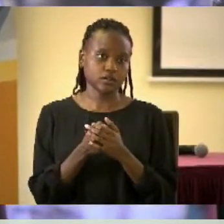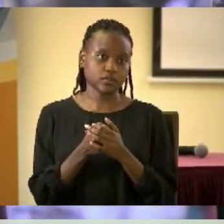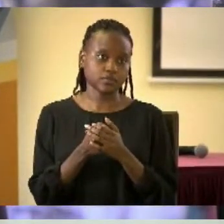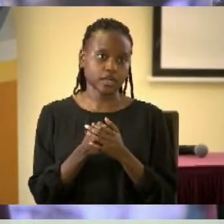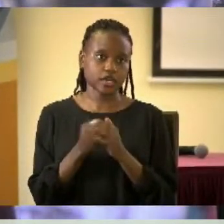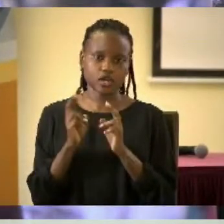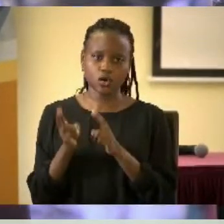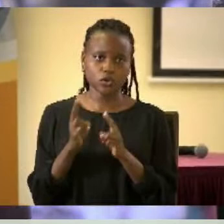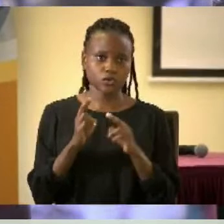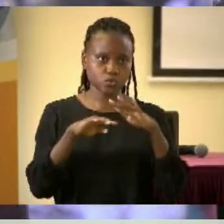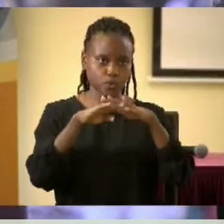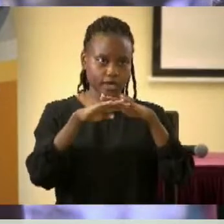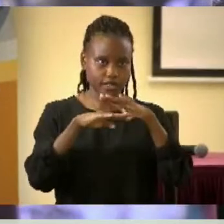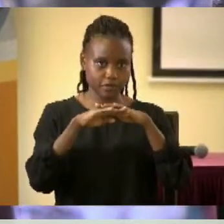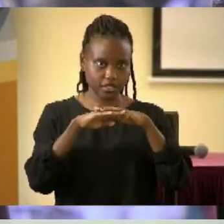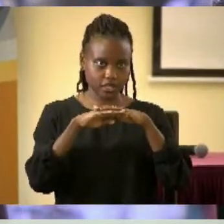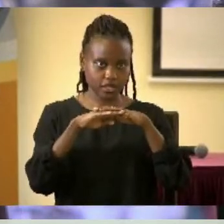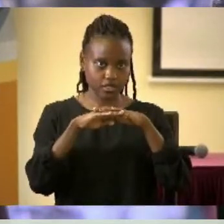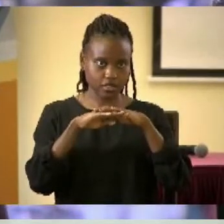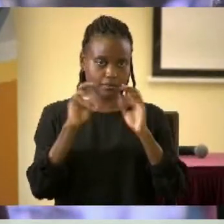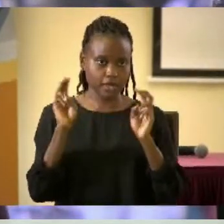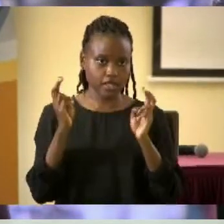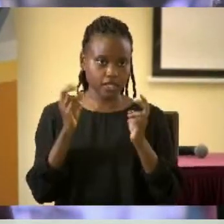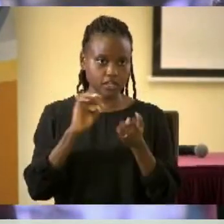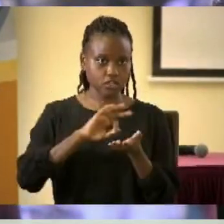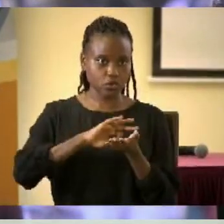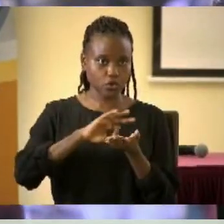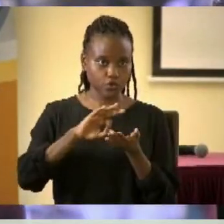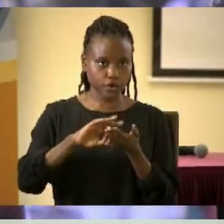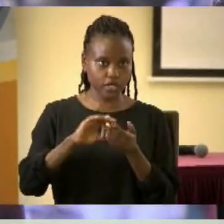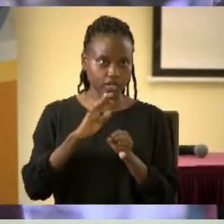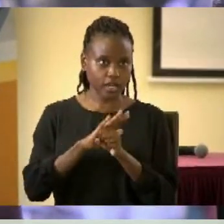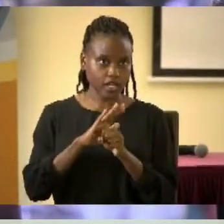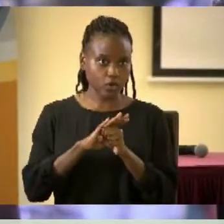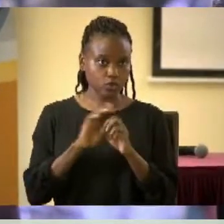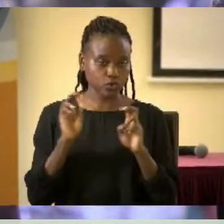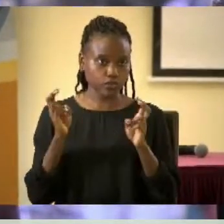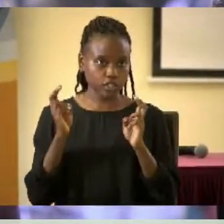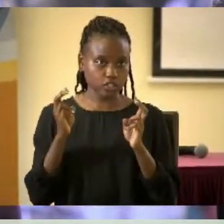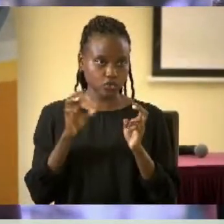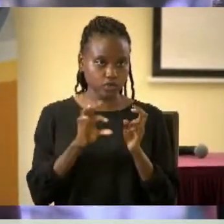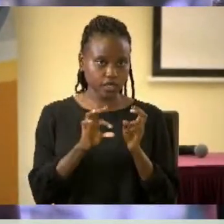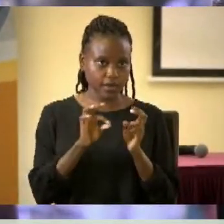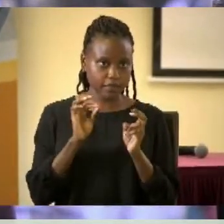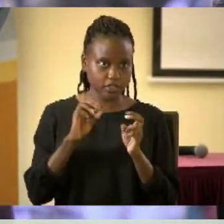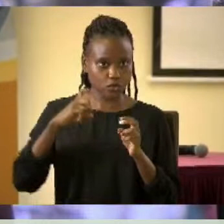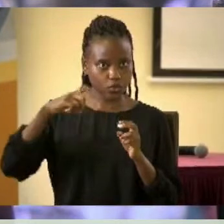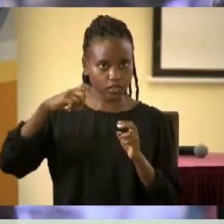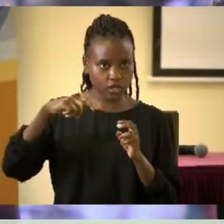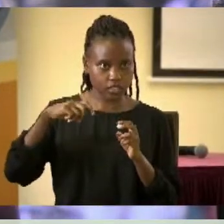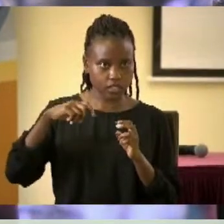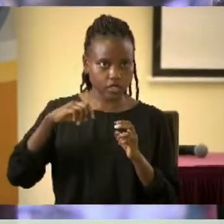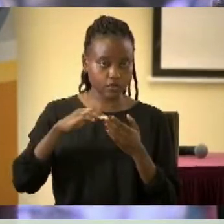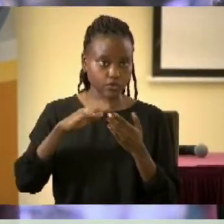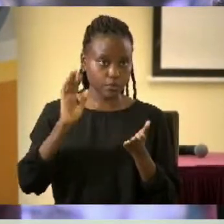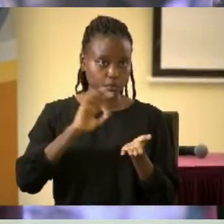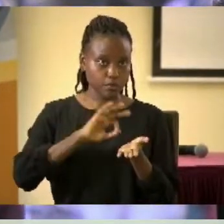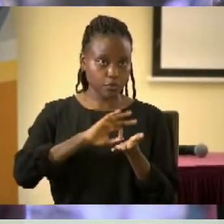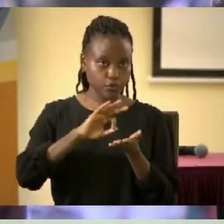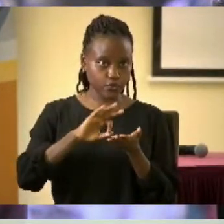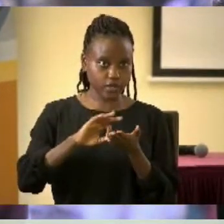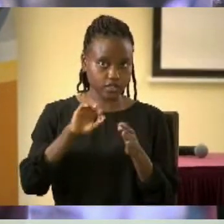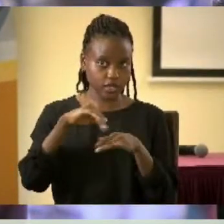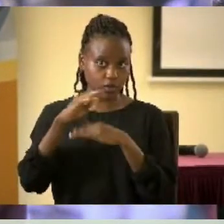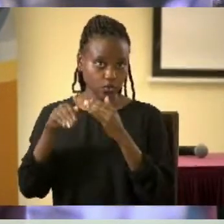always limited by the issue of funding. A lot of these things are also pegged on on the need for more funds. As